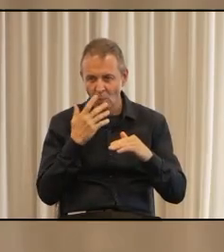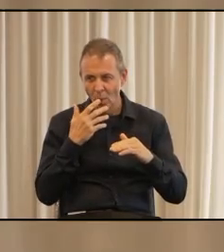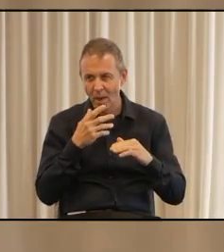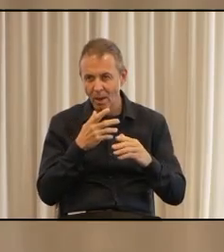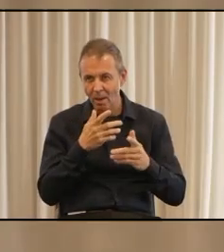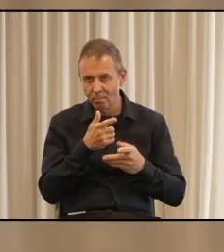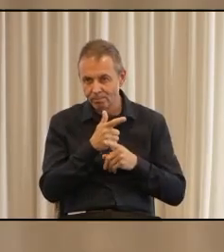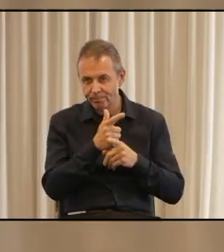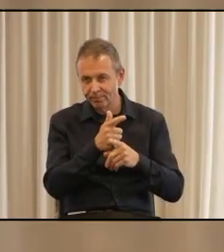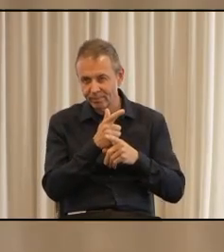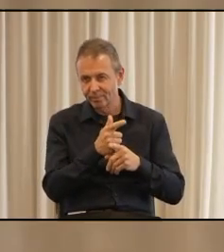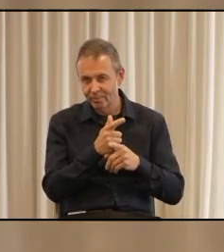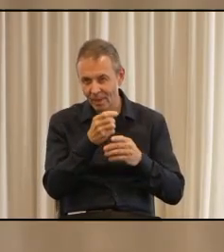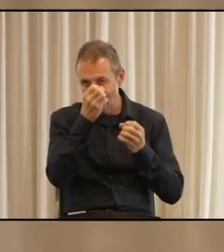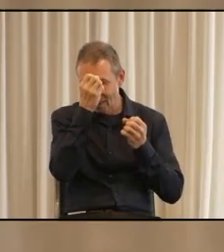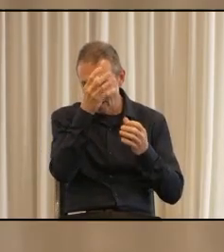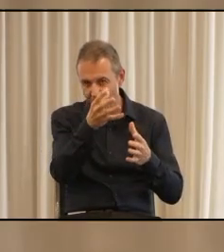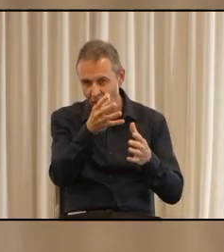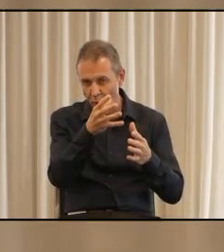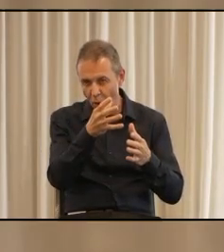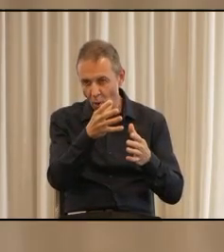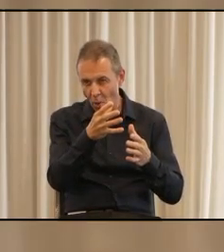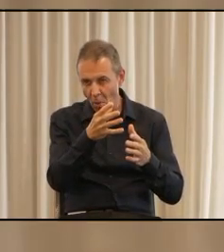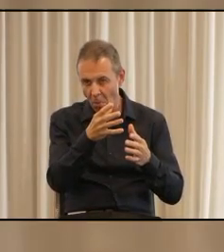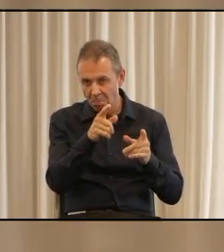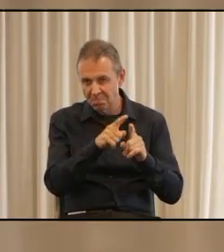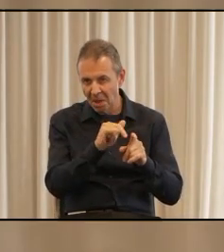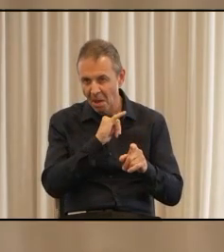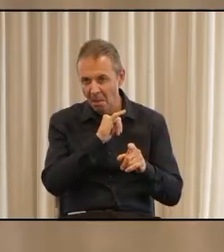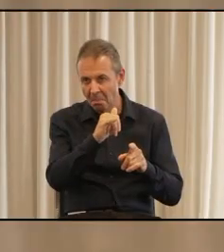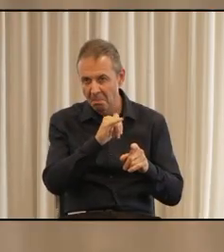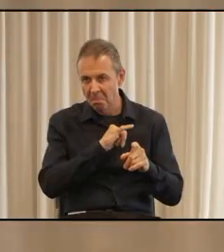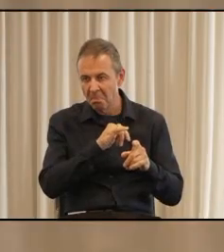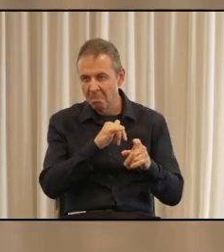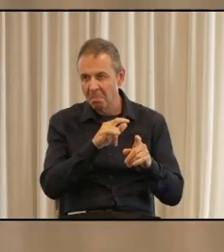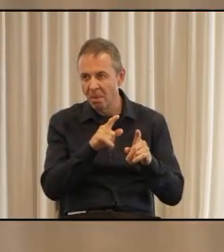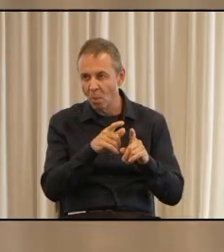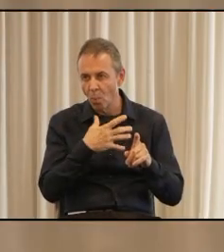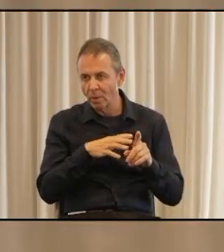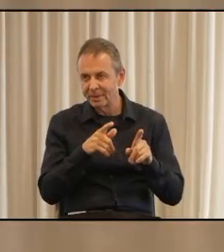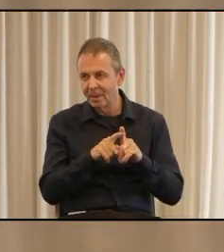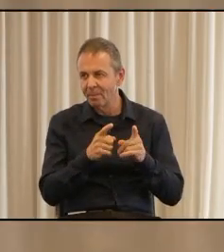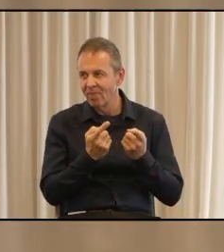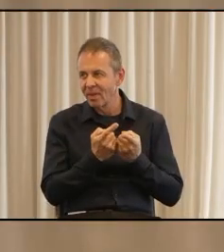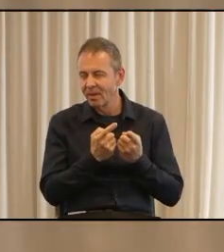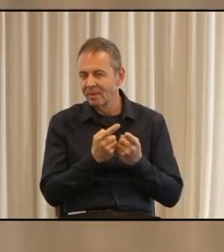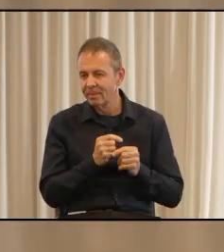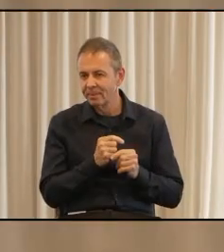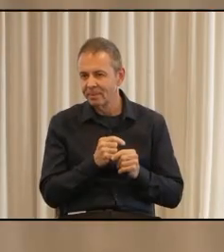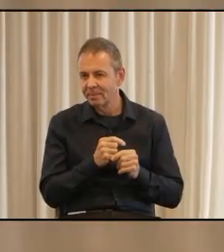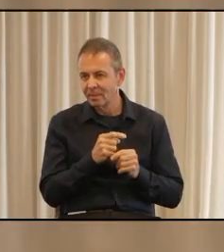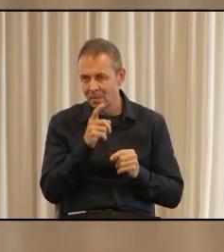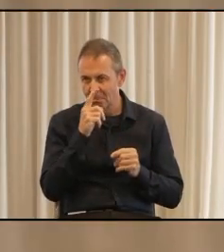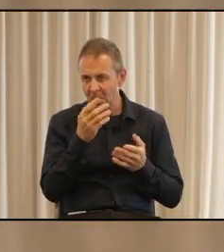with people and you let them know, you share some of the vision of that good life that you're looking for, very typical things, people bring